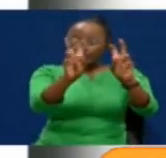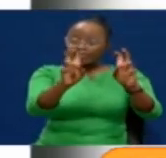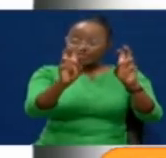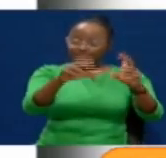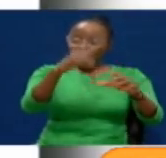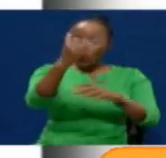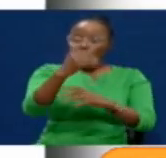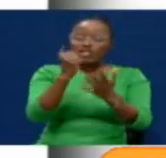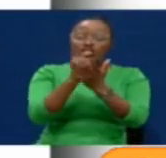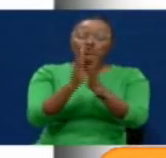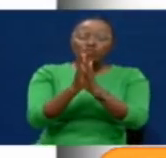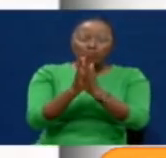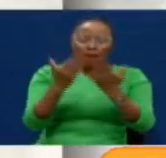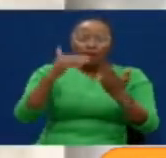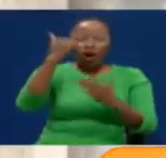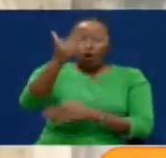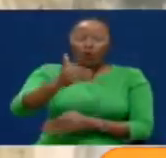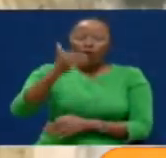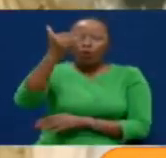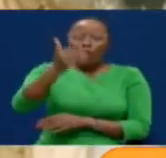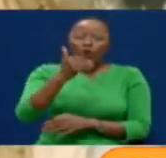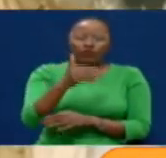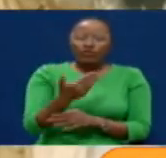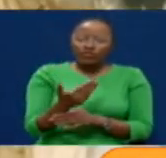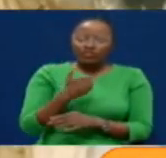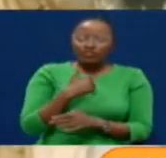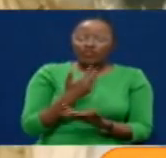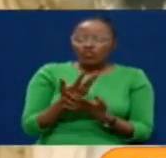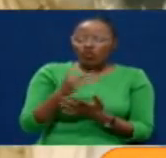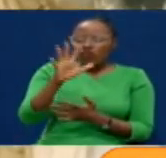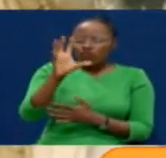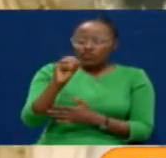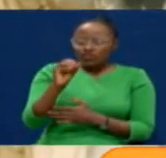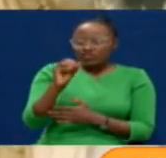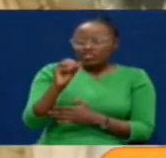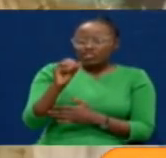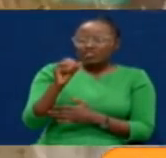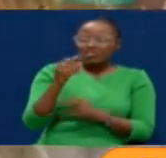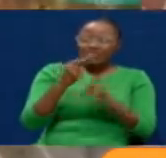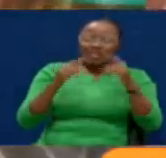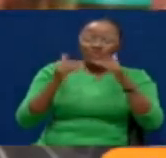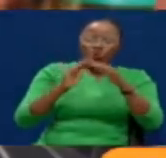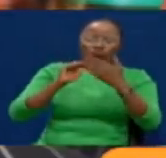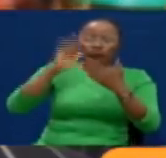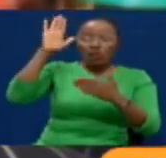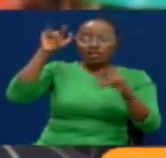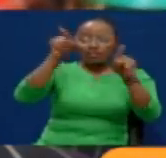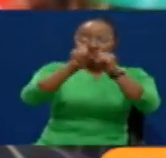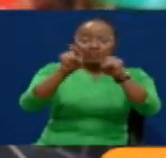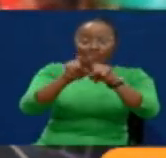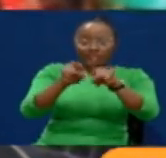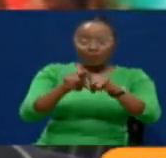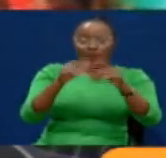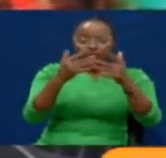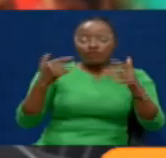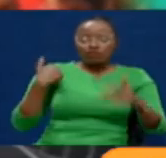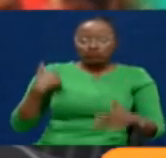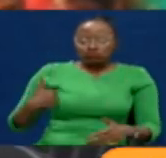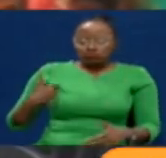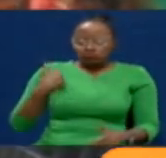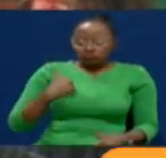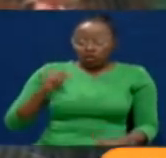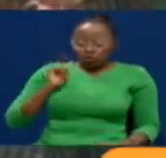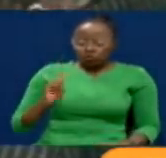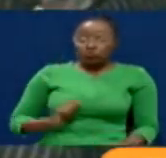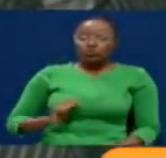screens, the newspapers for half a century or more. With the same pinstripe suit he wore